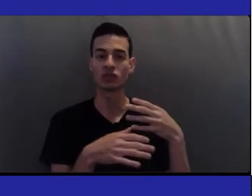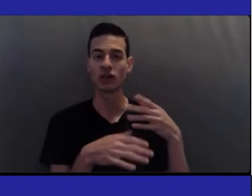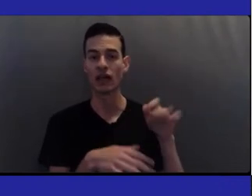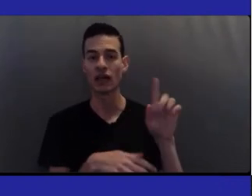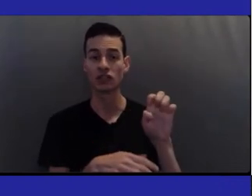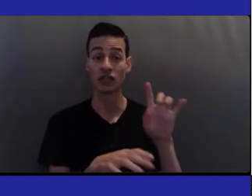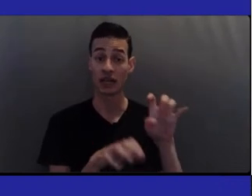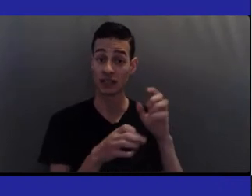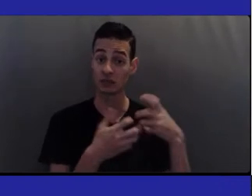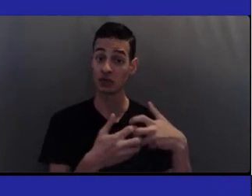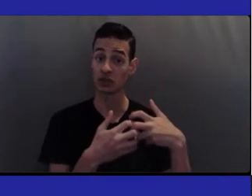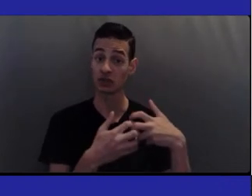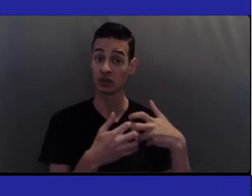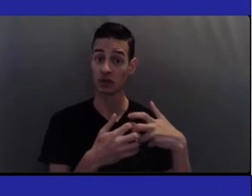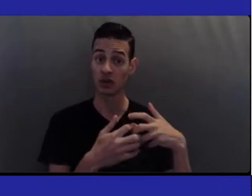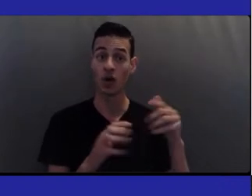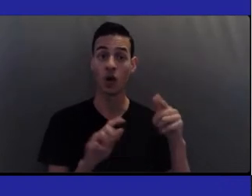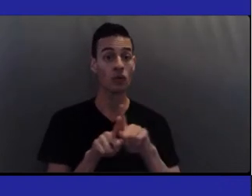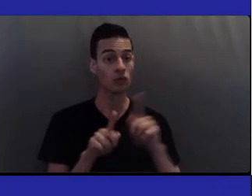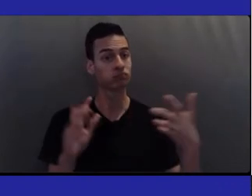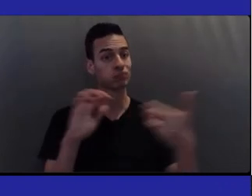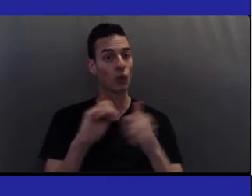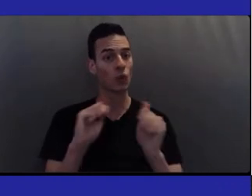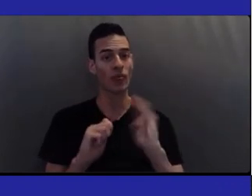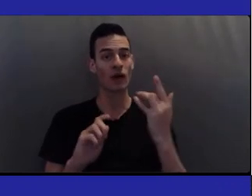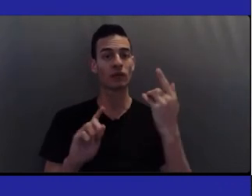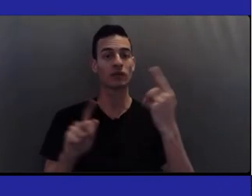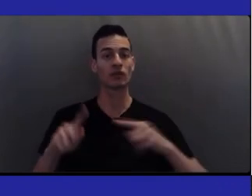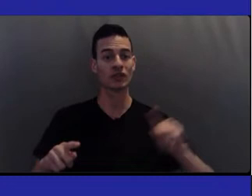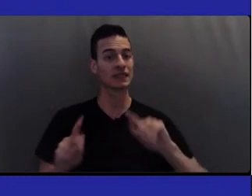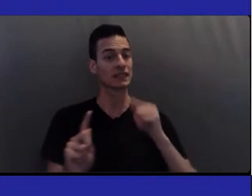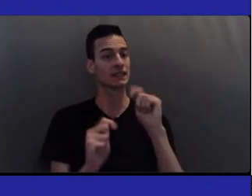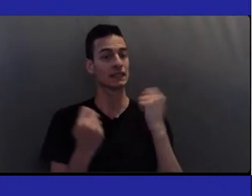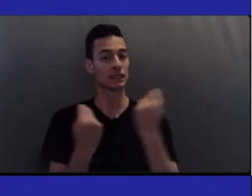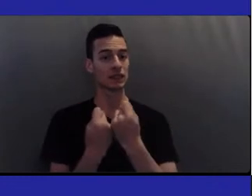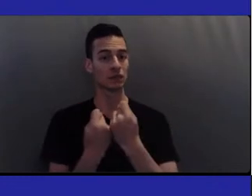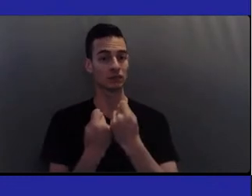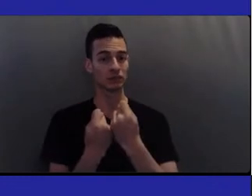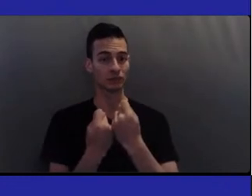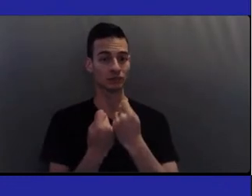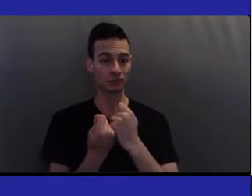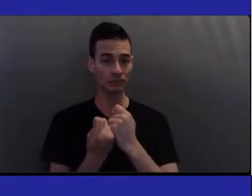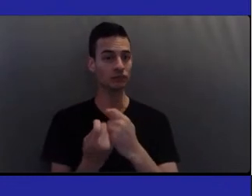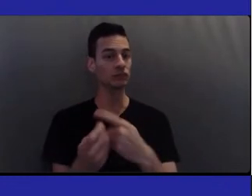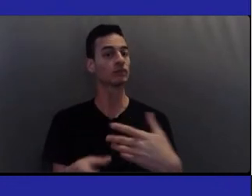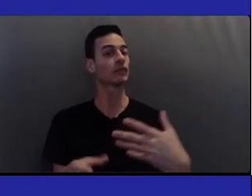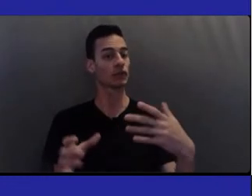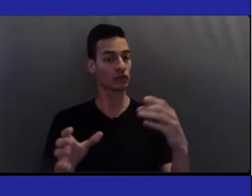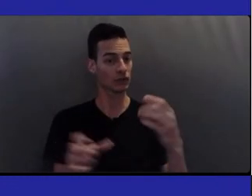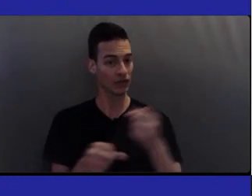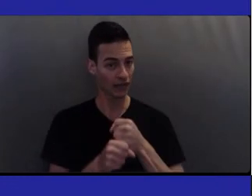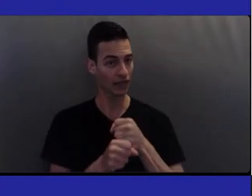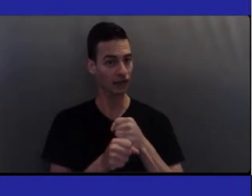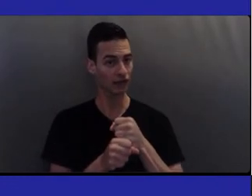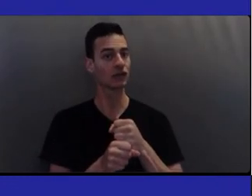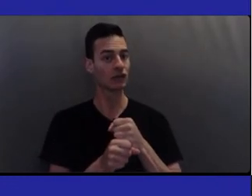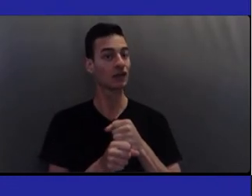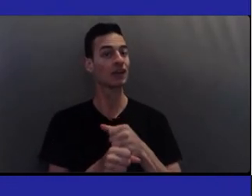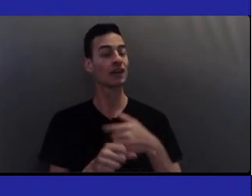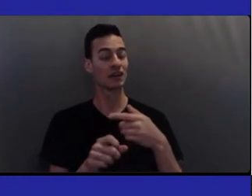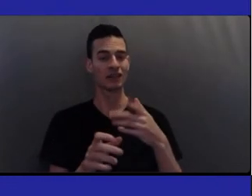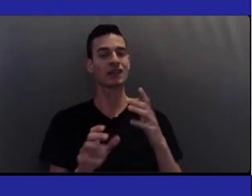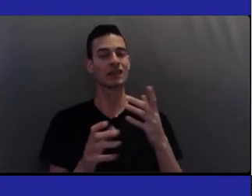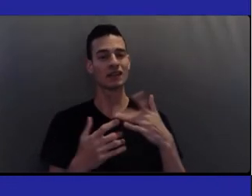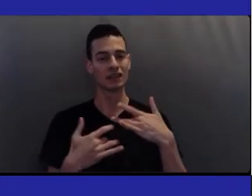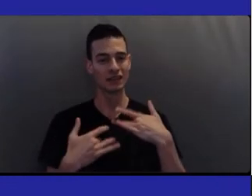closely with our diversity team to achieve the MWB status with the state, and they expect to receive that shortly. And if